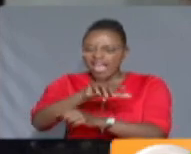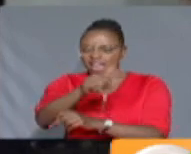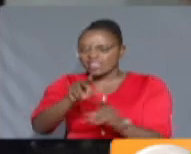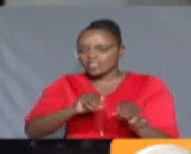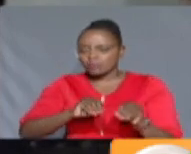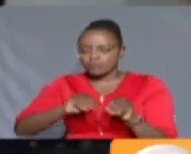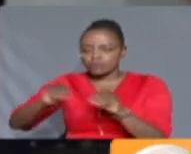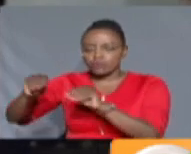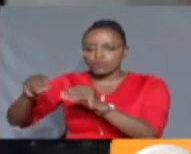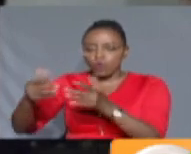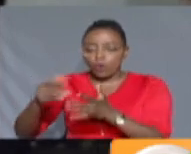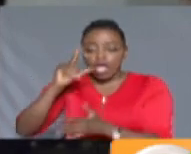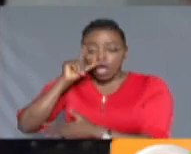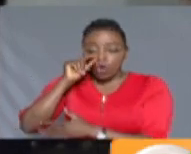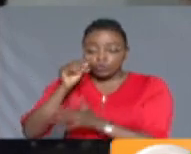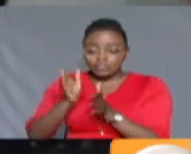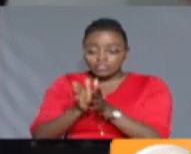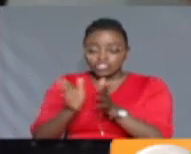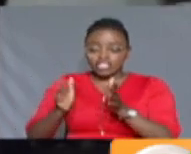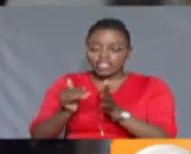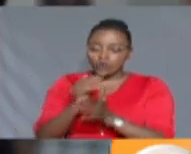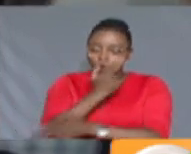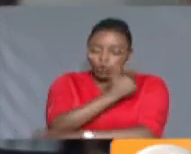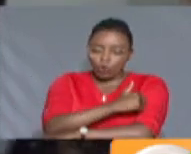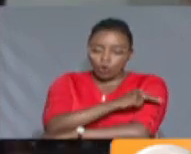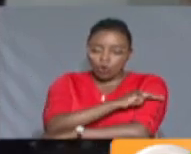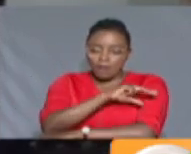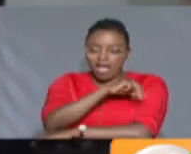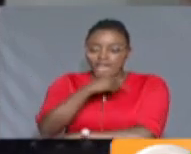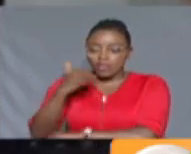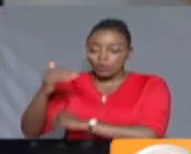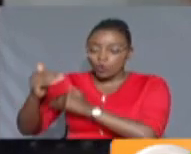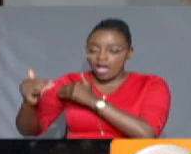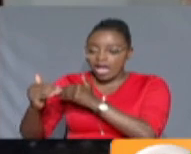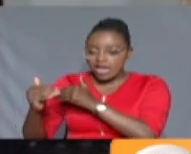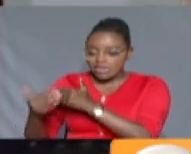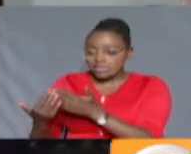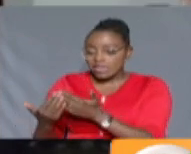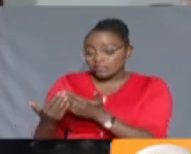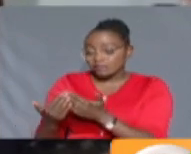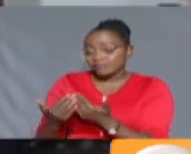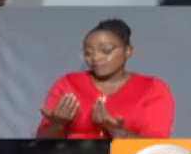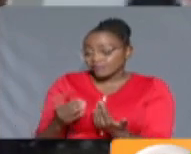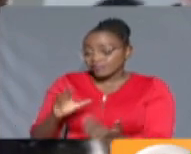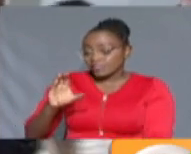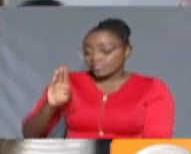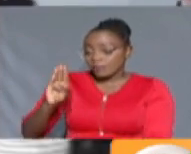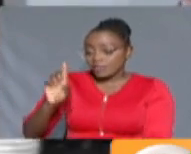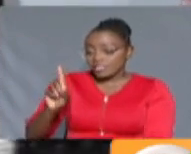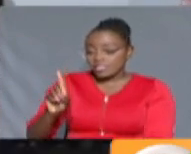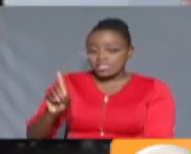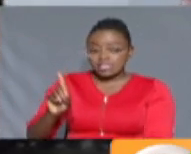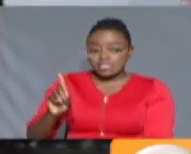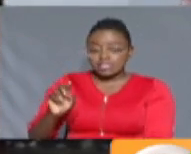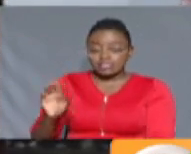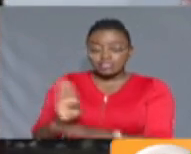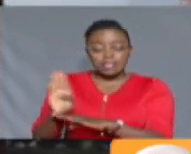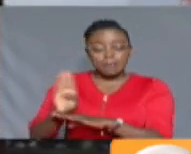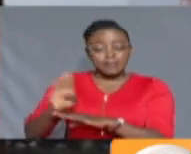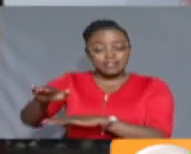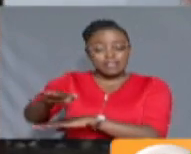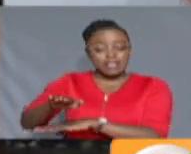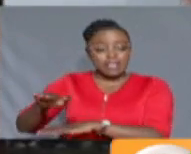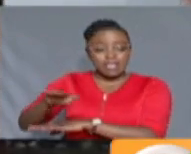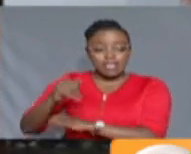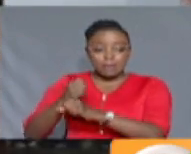being sent to Coast General Hospital and other hospitals that are closer to within the CBD, because this is a busy area in terms